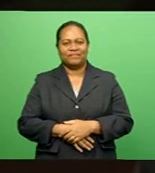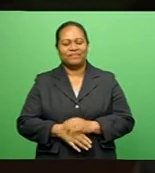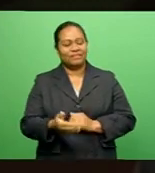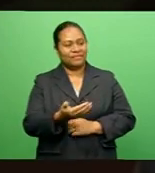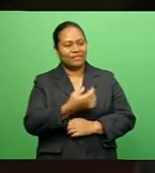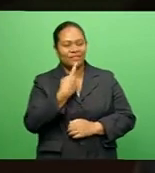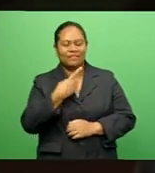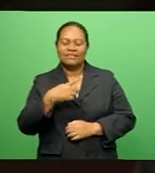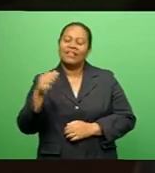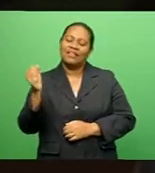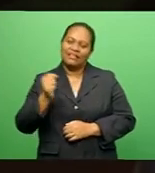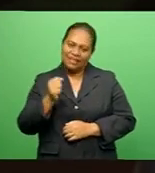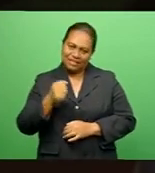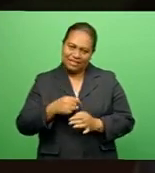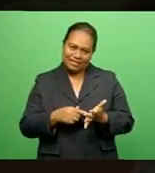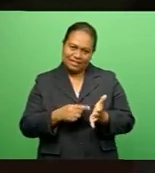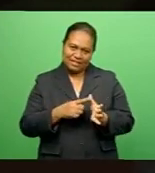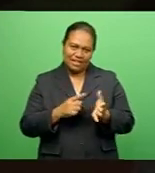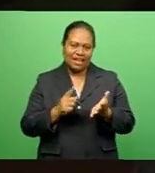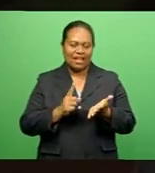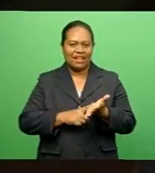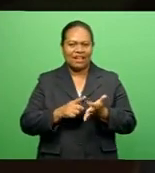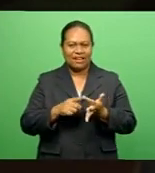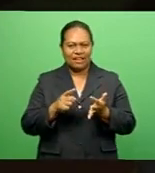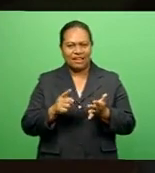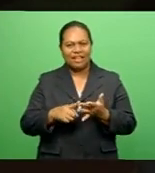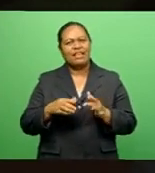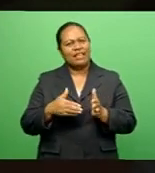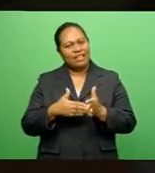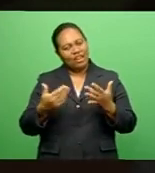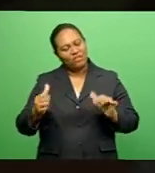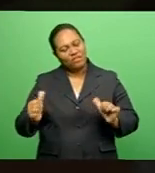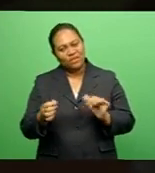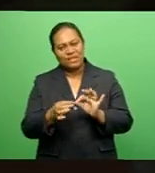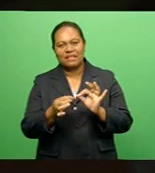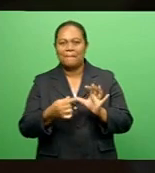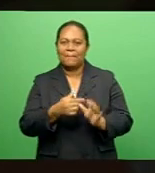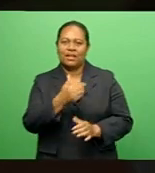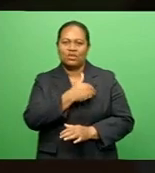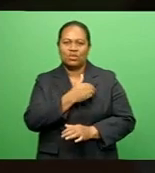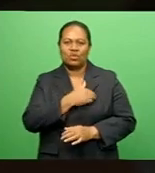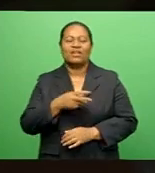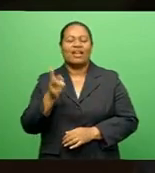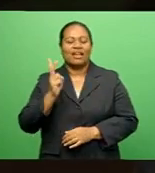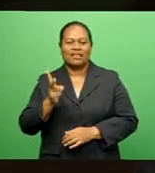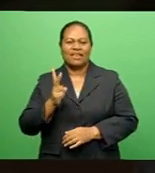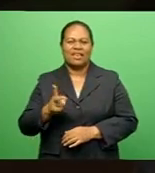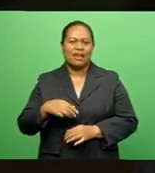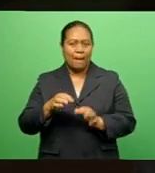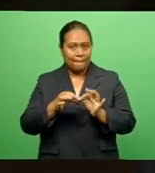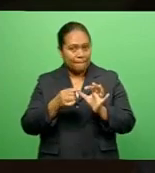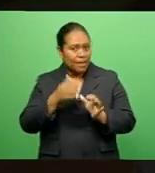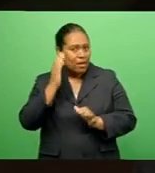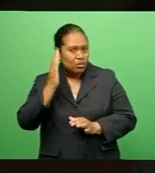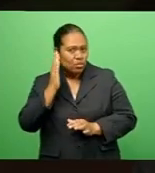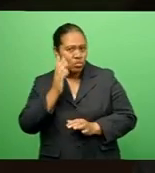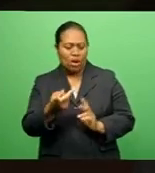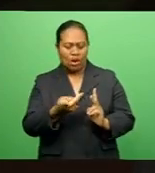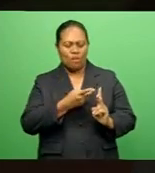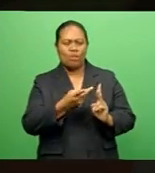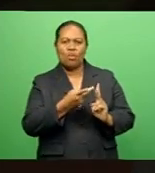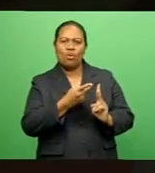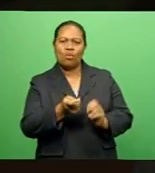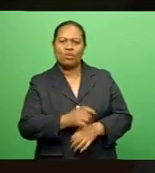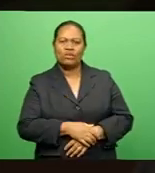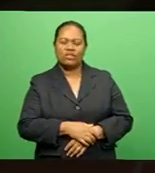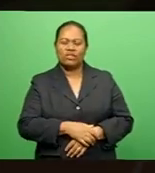Yes, Tali, we've just finished the Ba Zone earlier this afternoon, and again Xavier College has dominated in both the boys